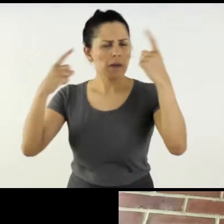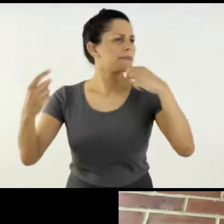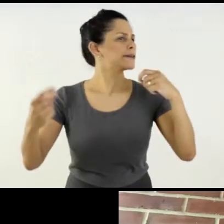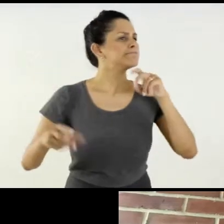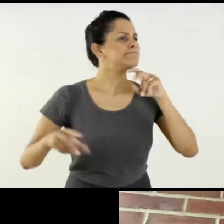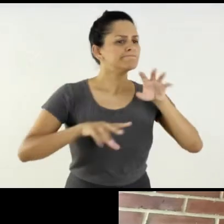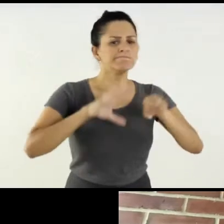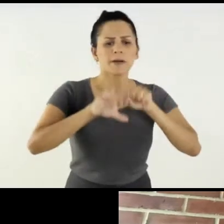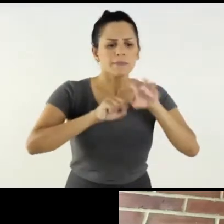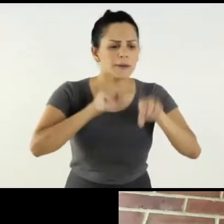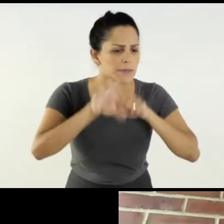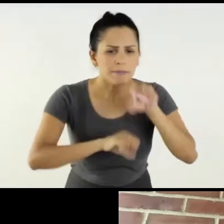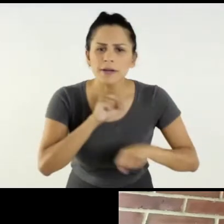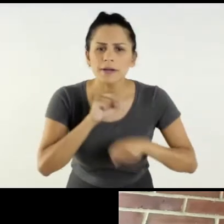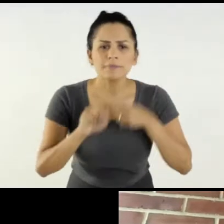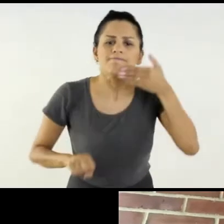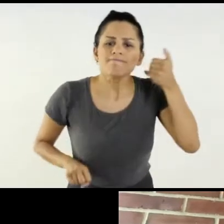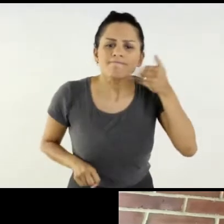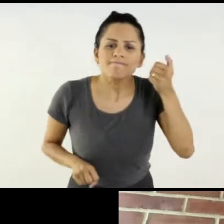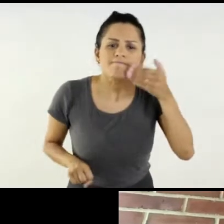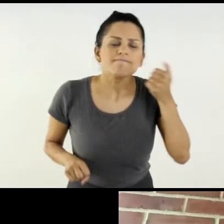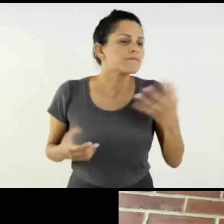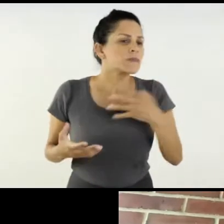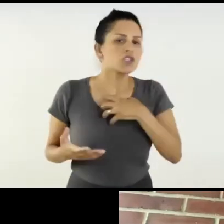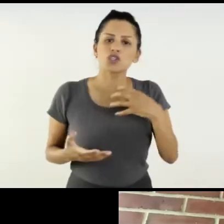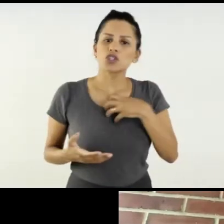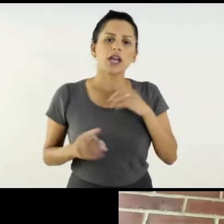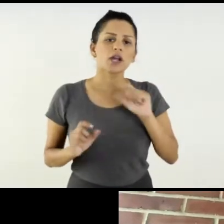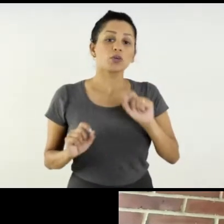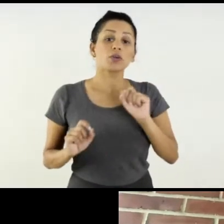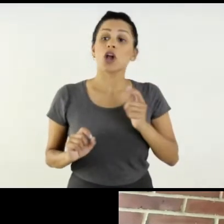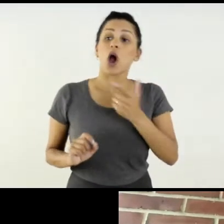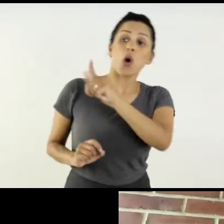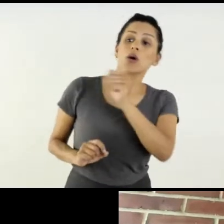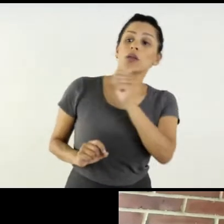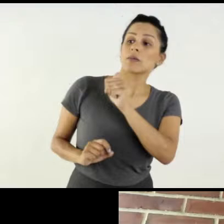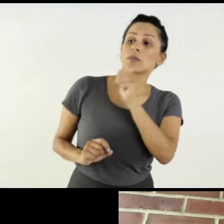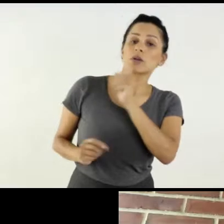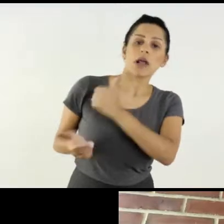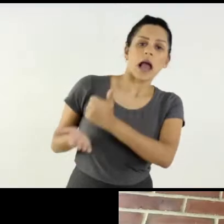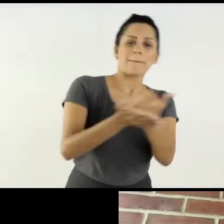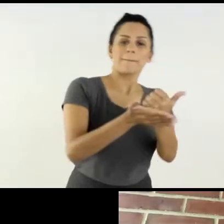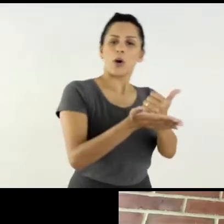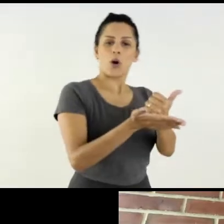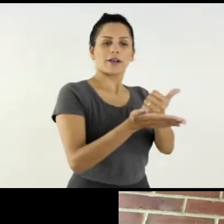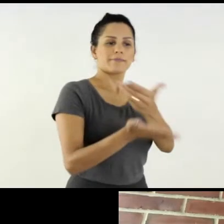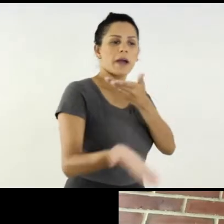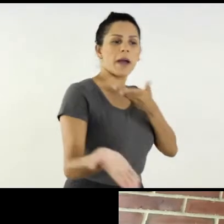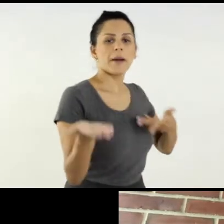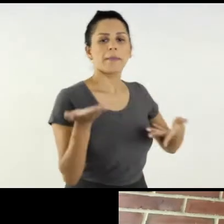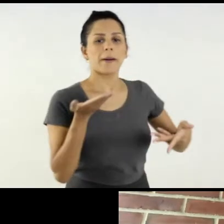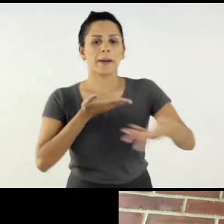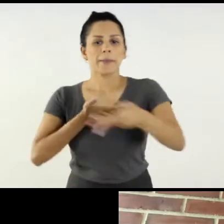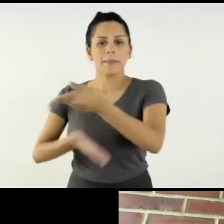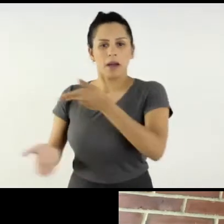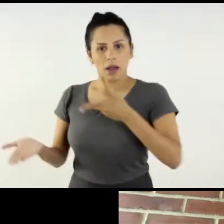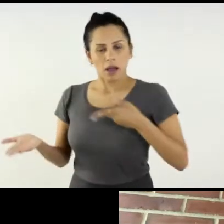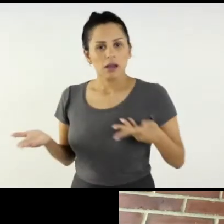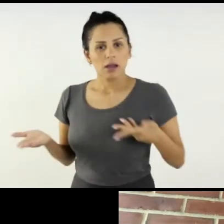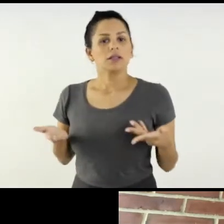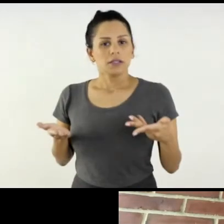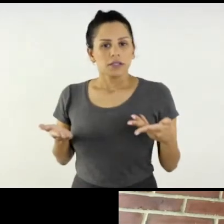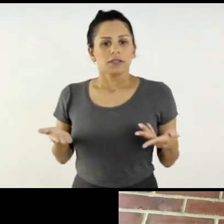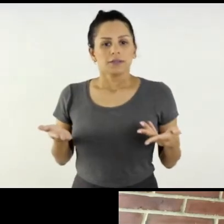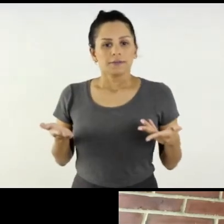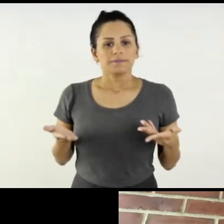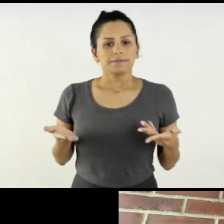supportive, women-centered environment. And although women's lands actively sought to nurture